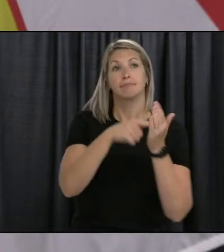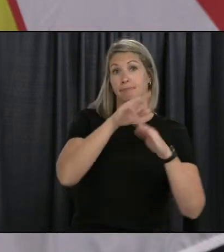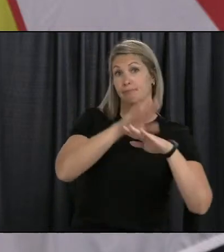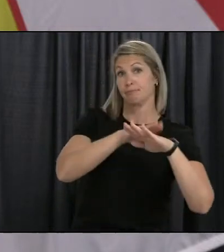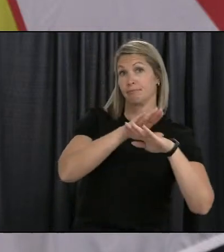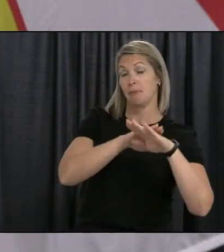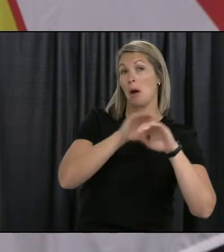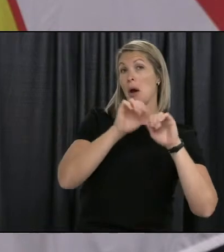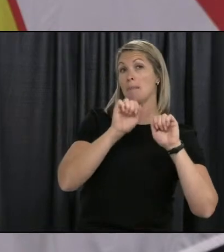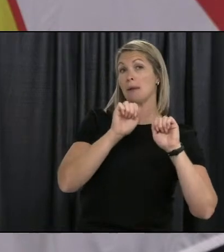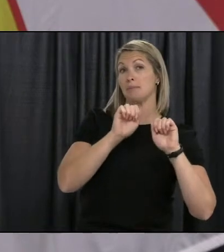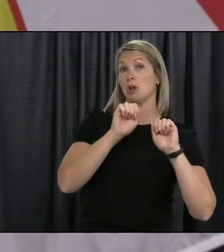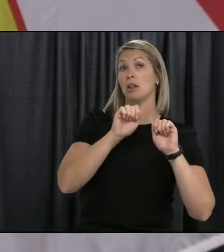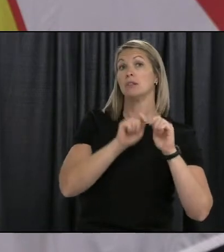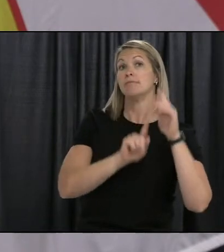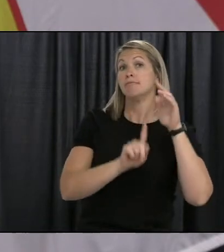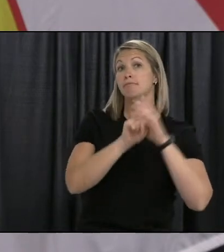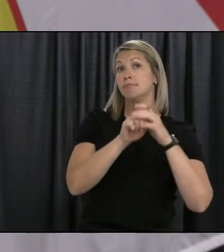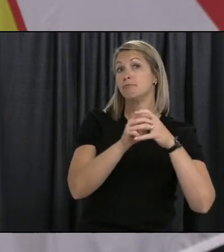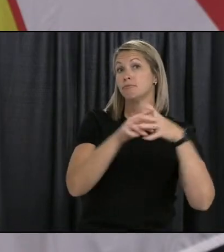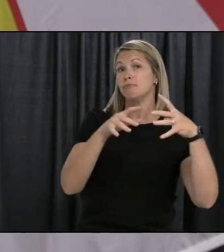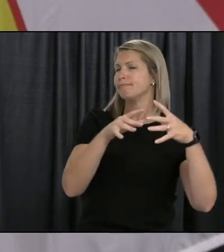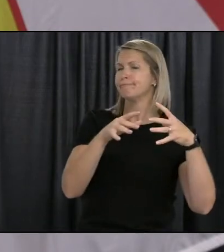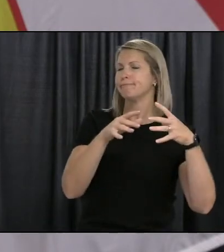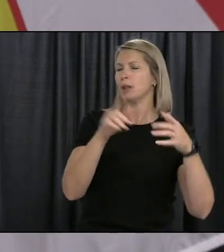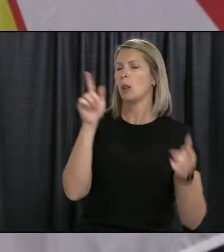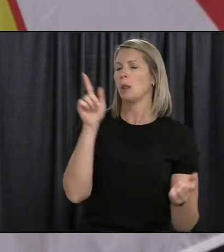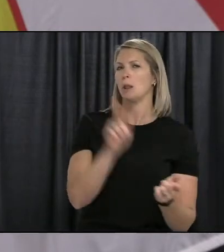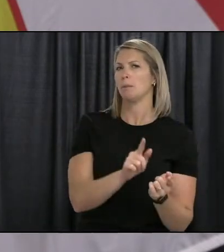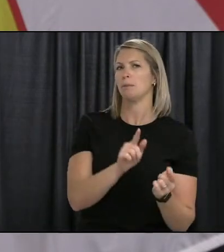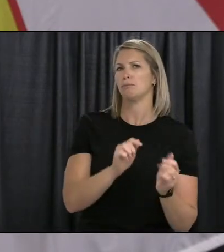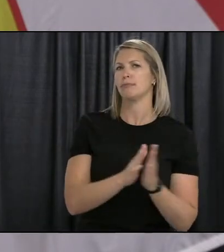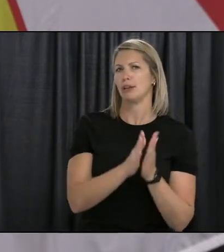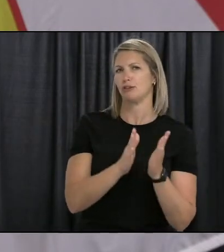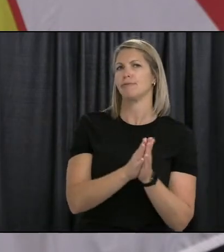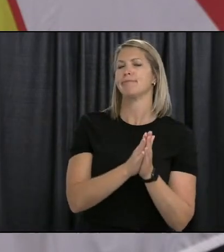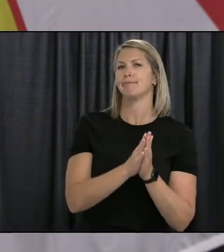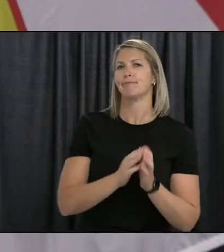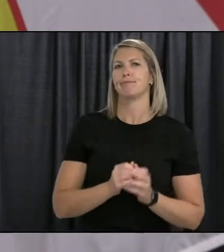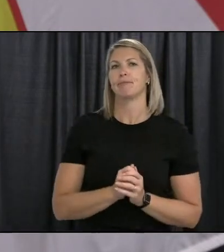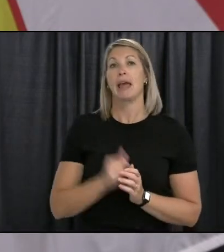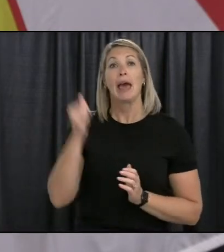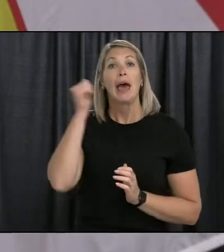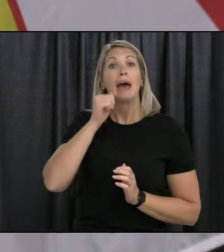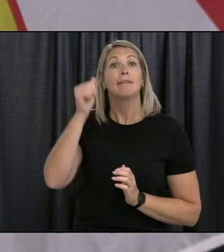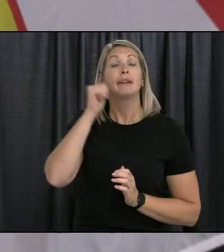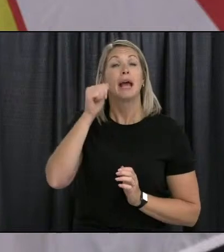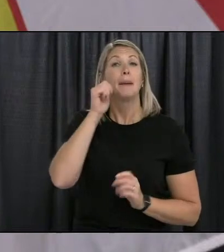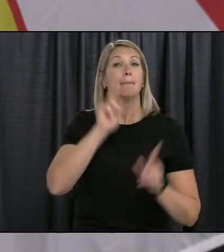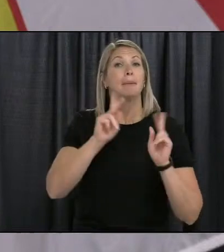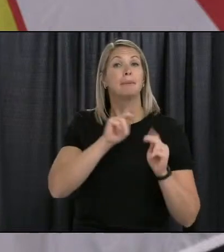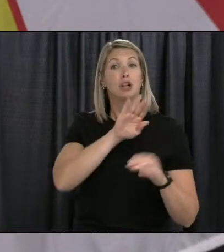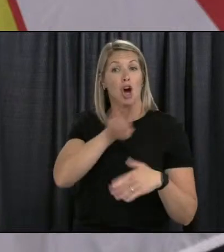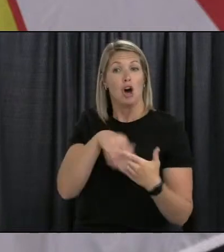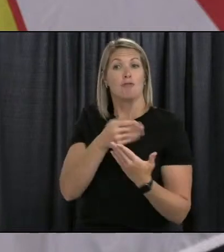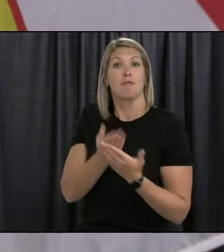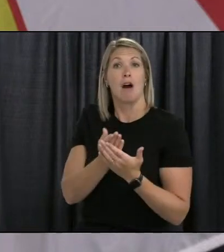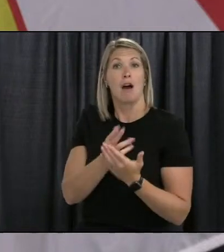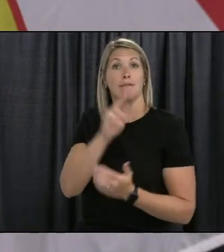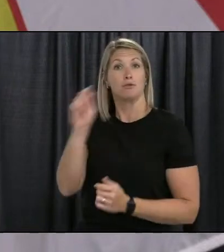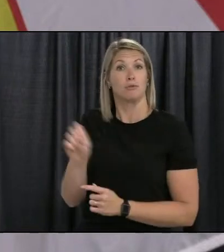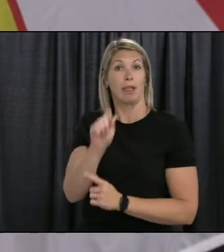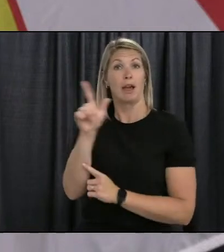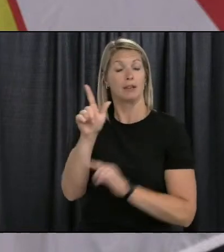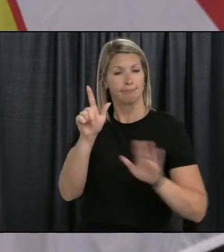community transmission is low at this time. Every day we have individuals coming into Newfoundland and Labrador. I ask